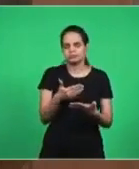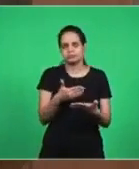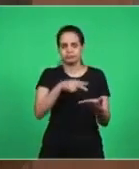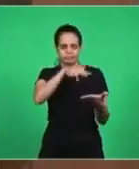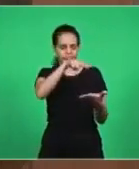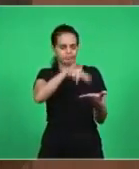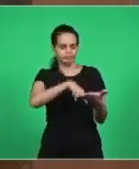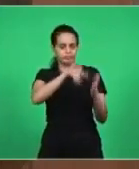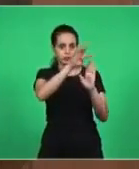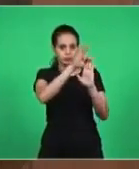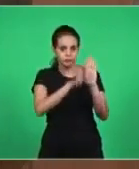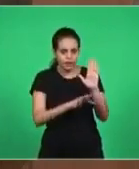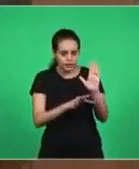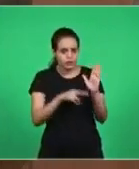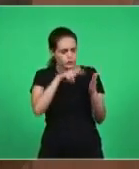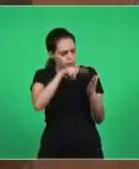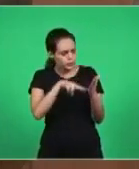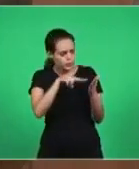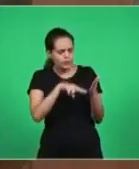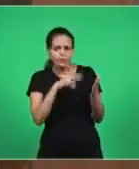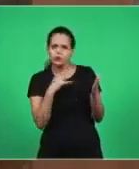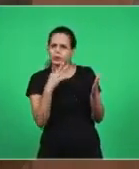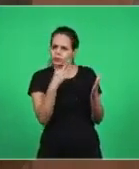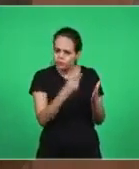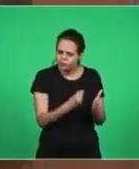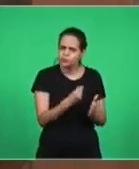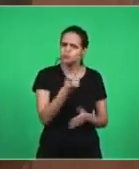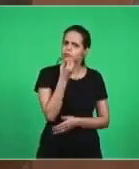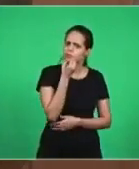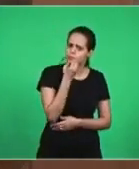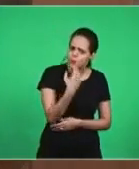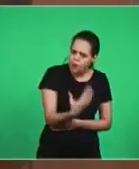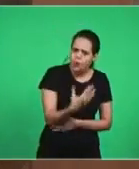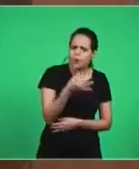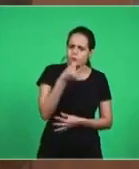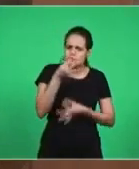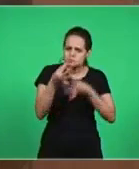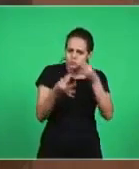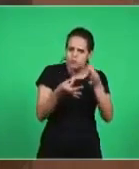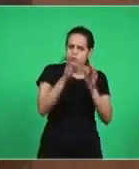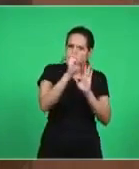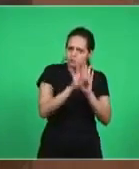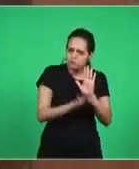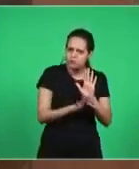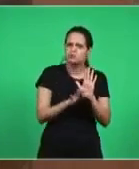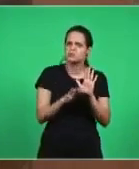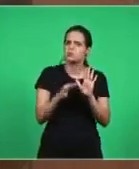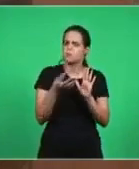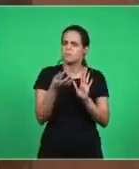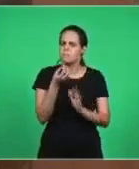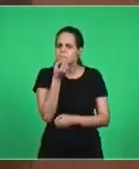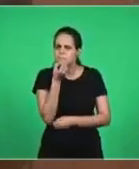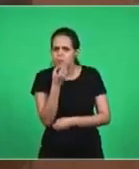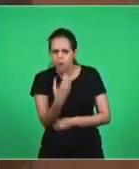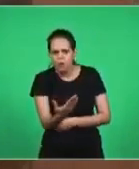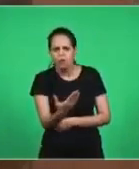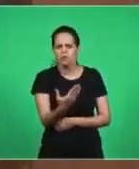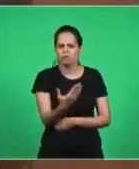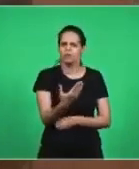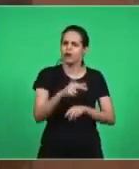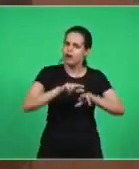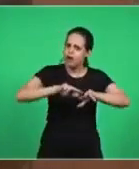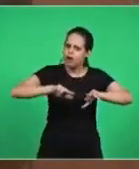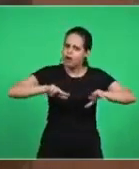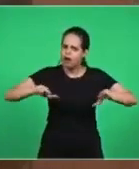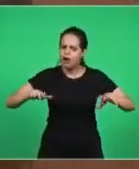that I read everything. They were very good. You made several remarks regarding many